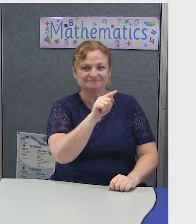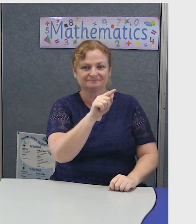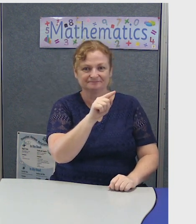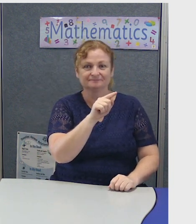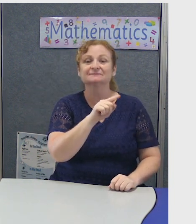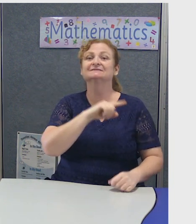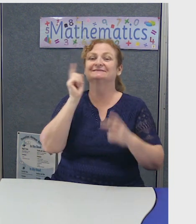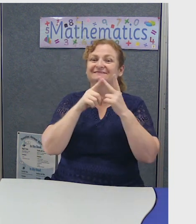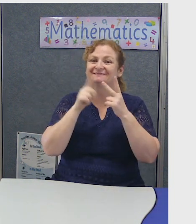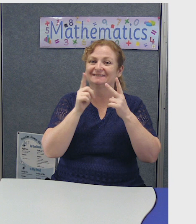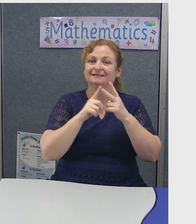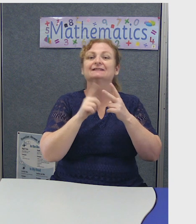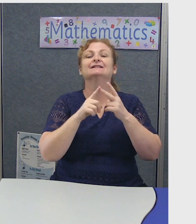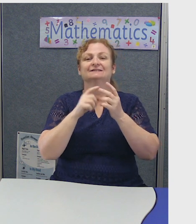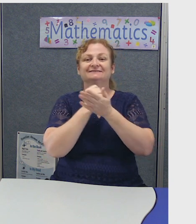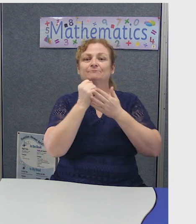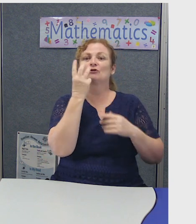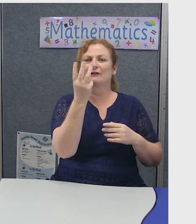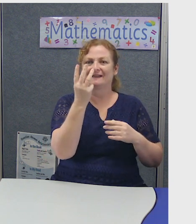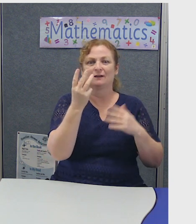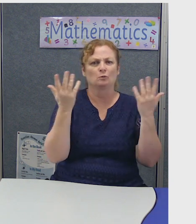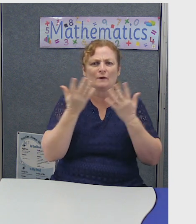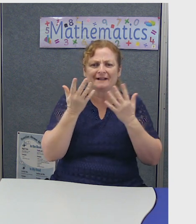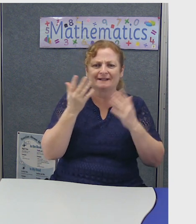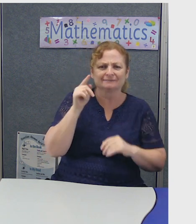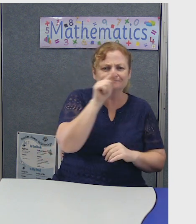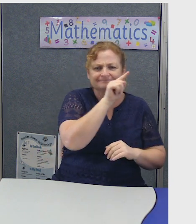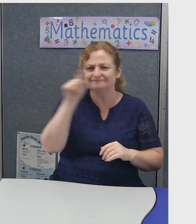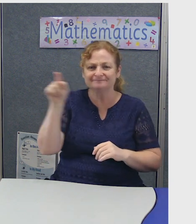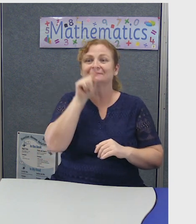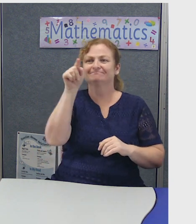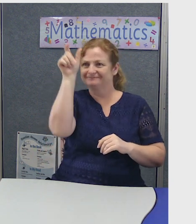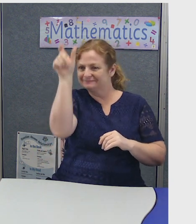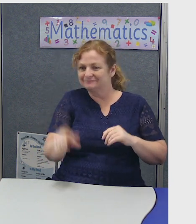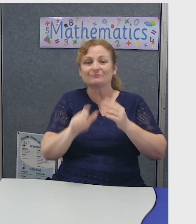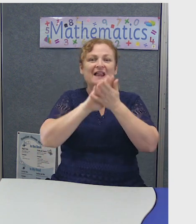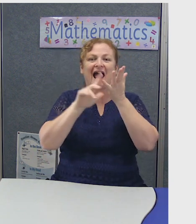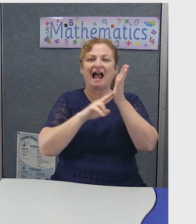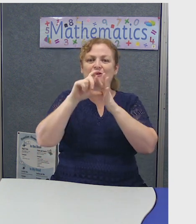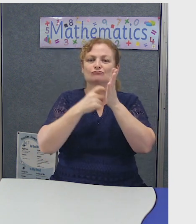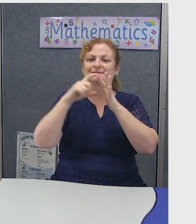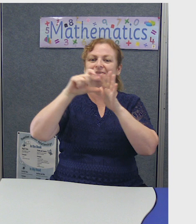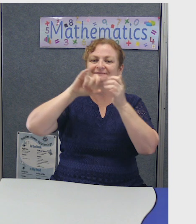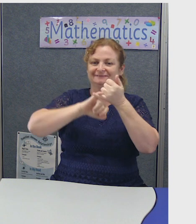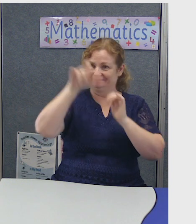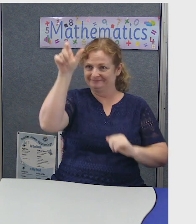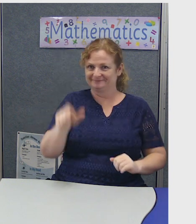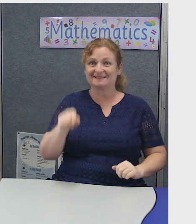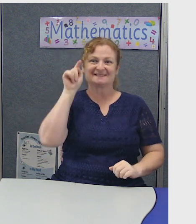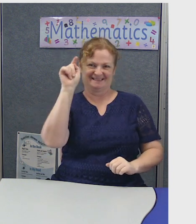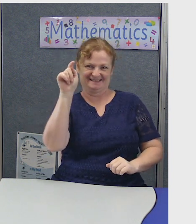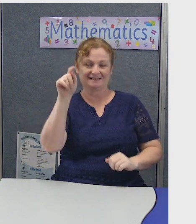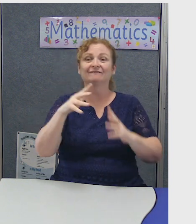The second digit, 3, is in the place value position of hundreds. So it has a value